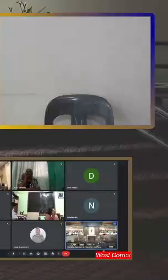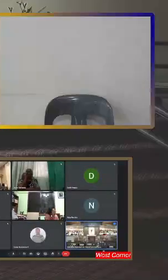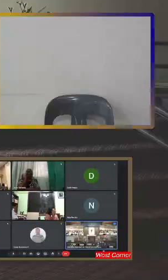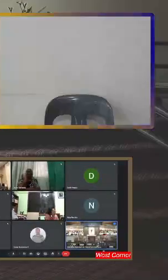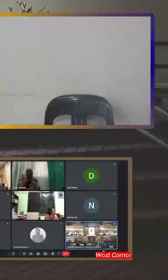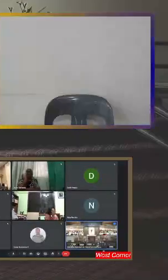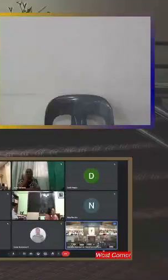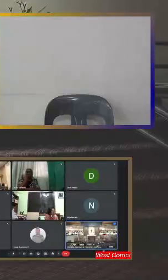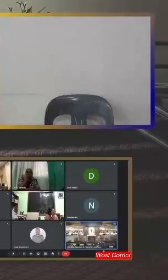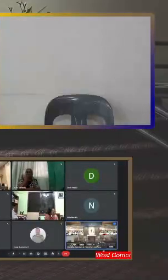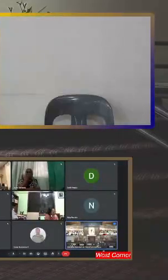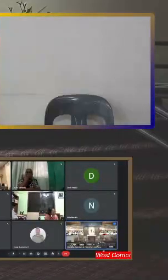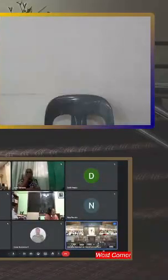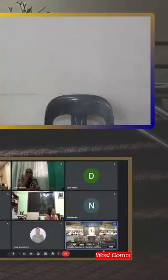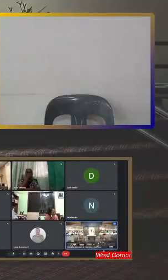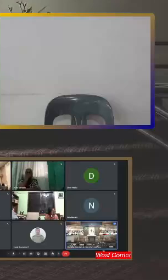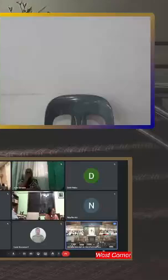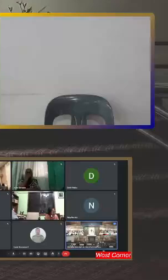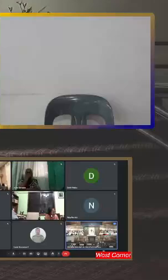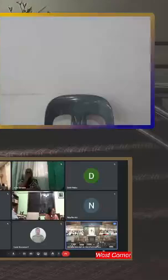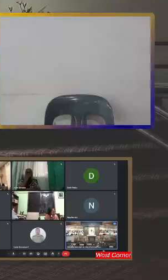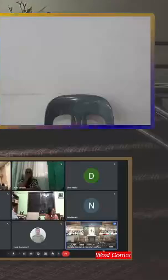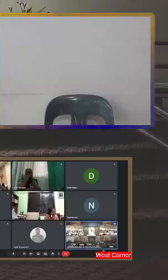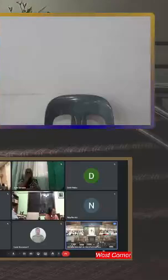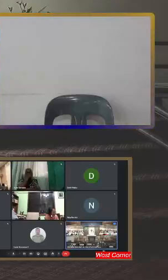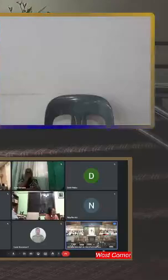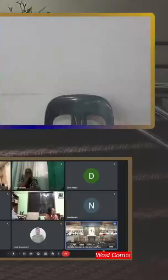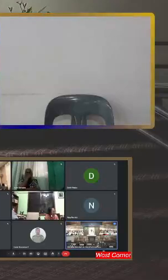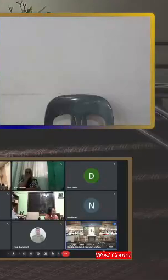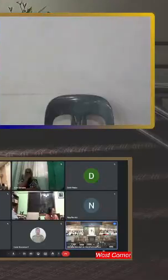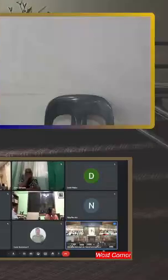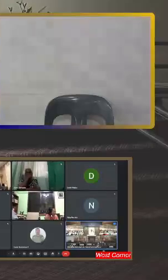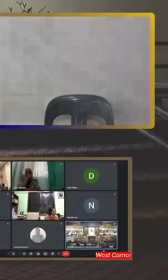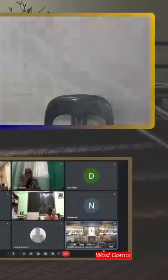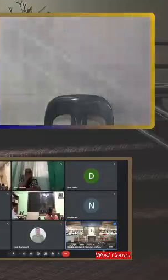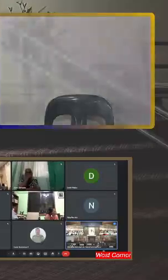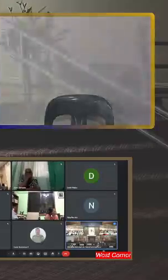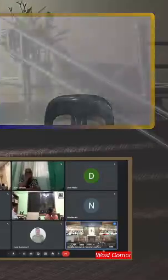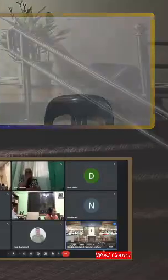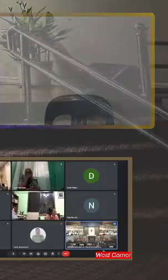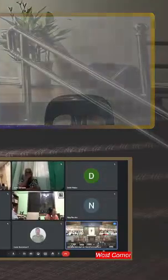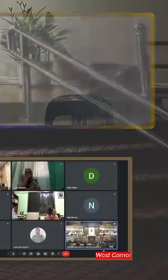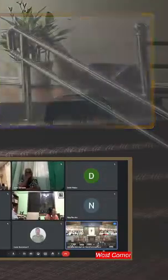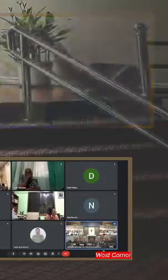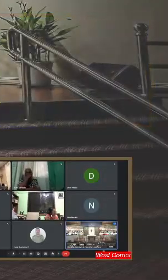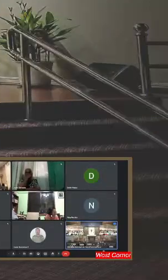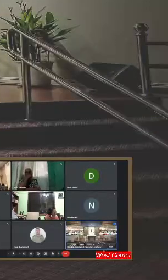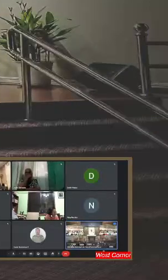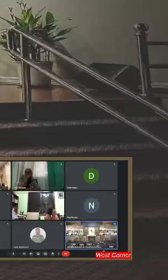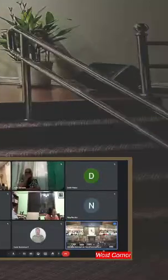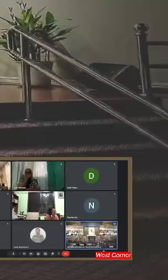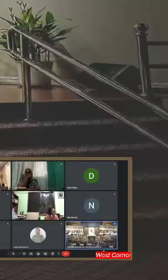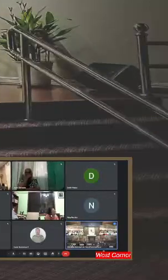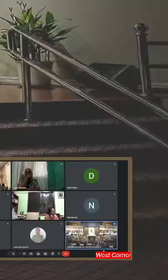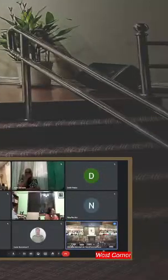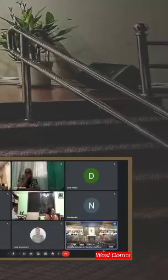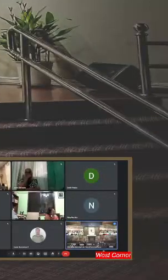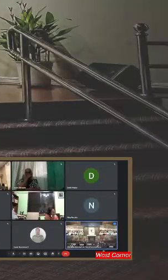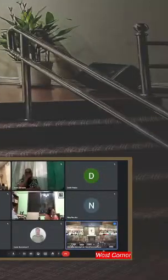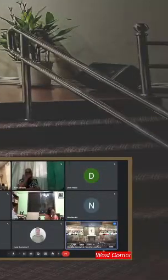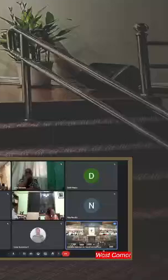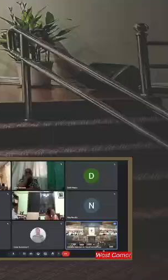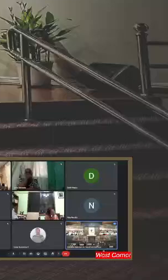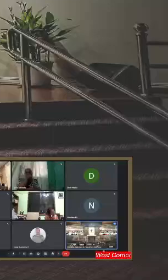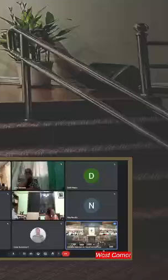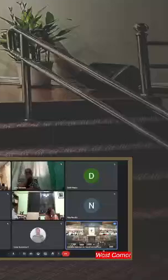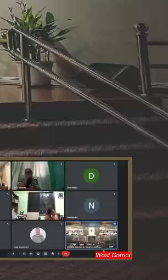Tingnan niyo po kung paano po namin i-empty ang aming sarili. Tinatanggap po namin that we are not in control.